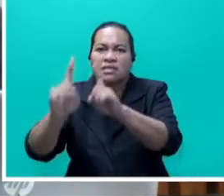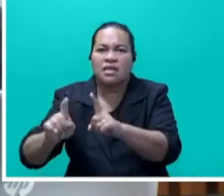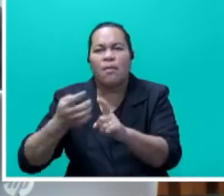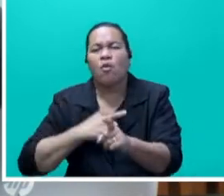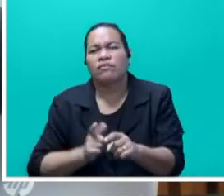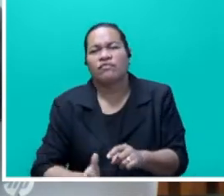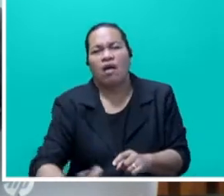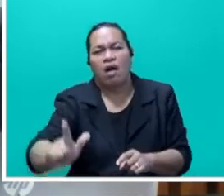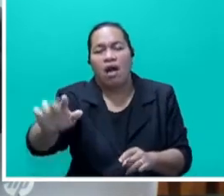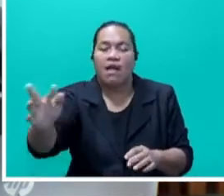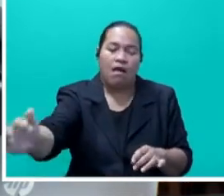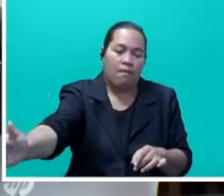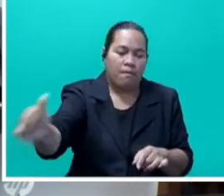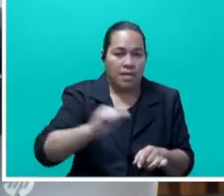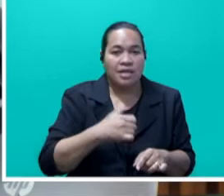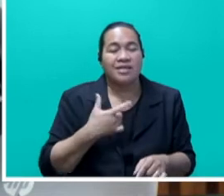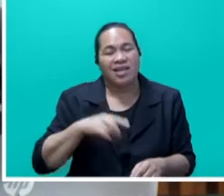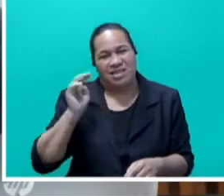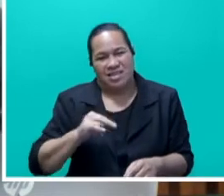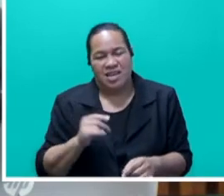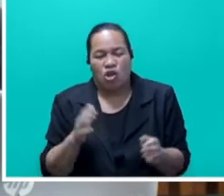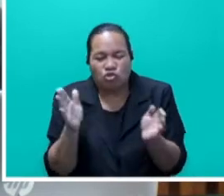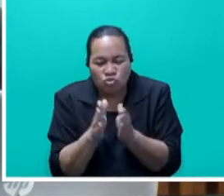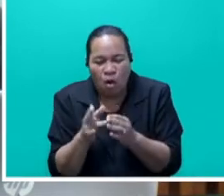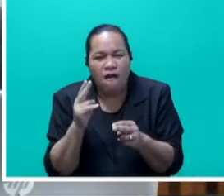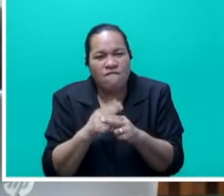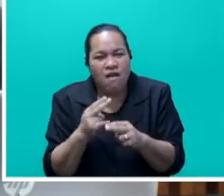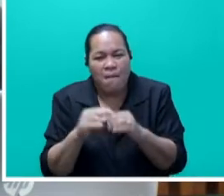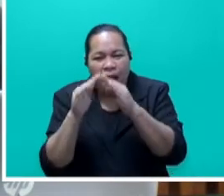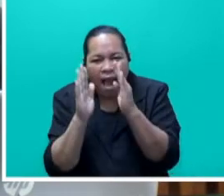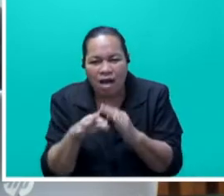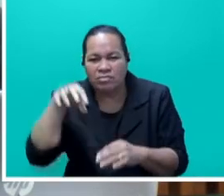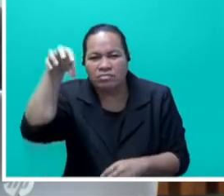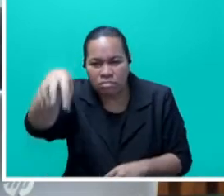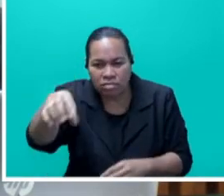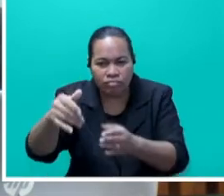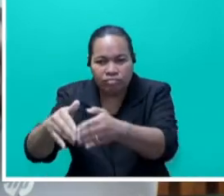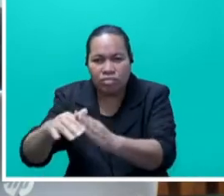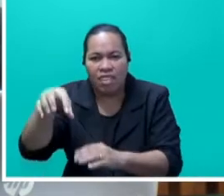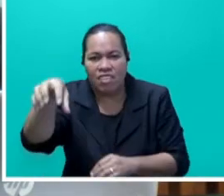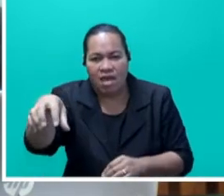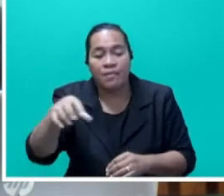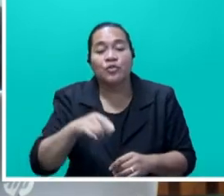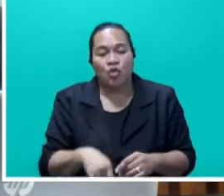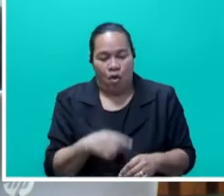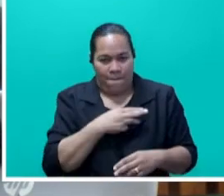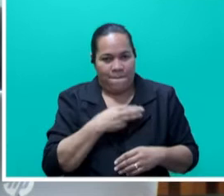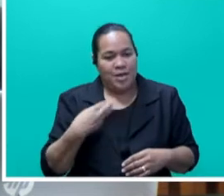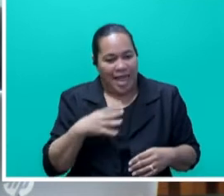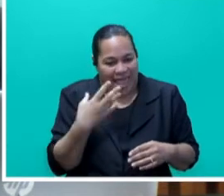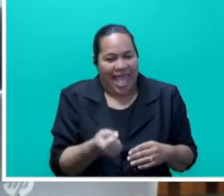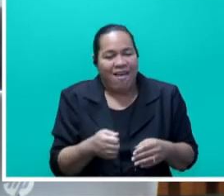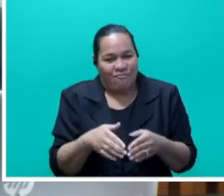etc. So they need a farm, small farmhouse, farm shed. For that, the ministry has got a package of material, and